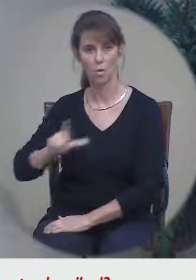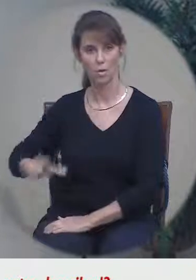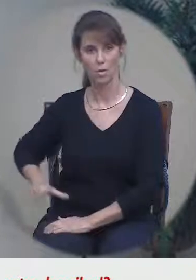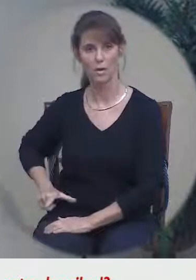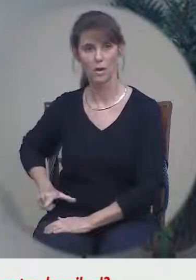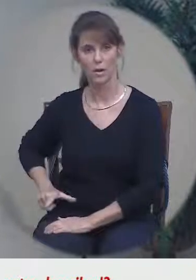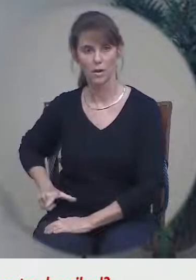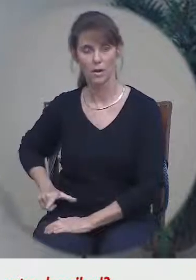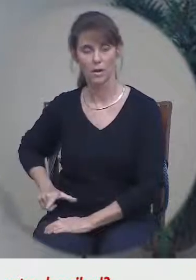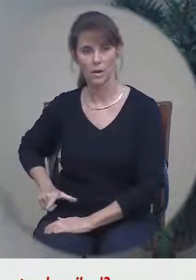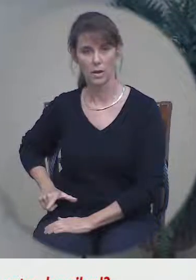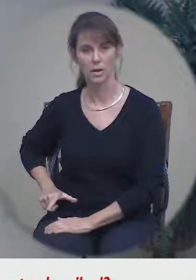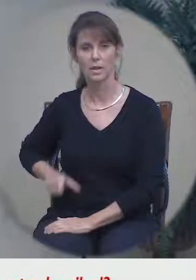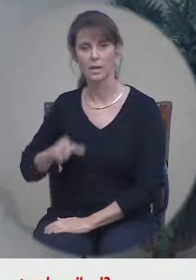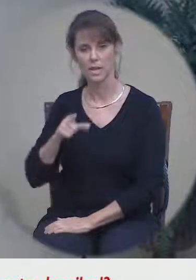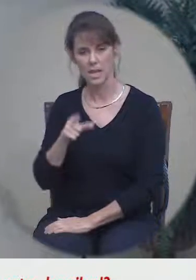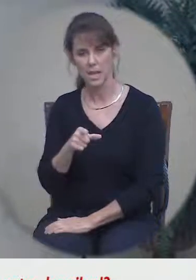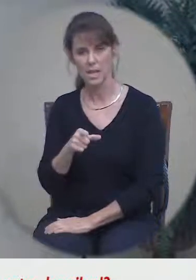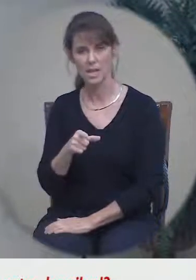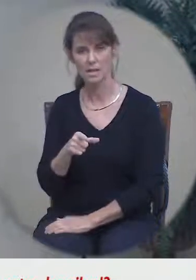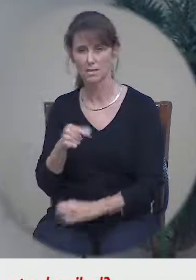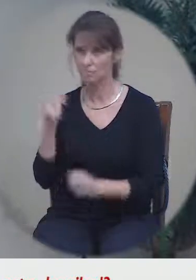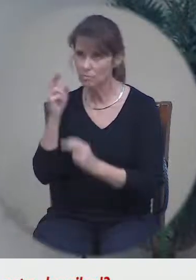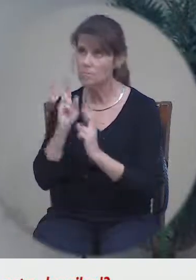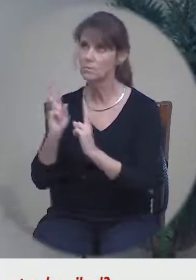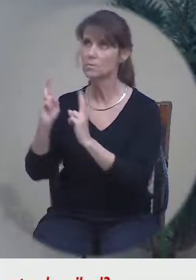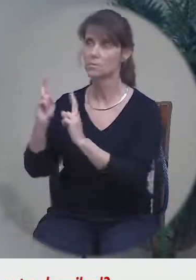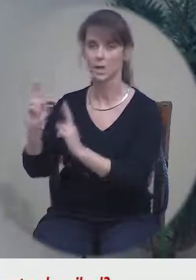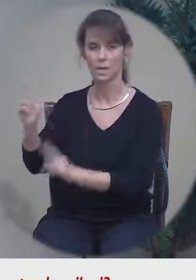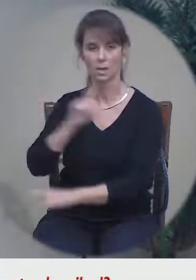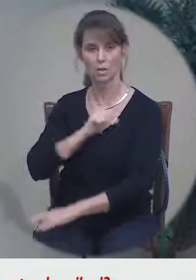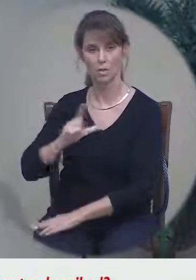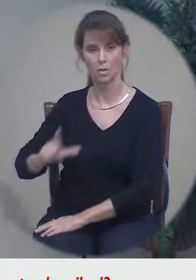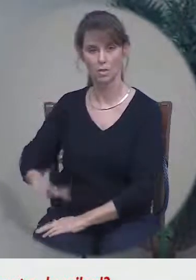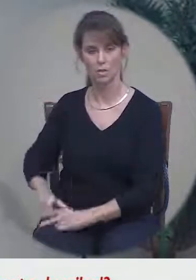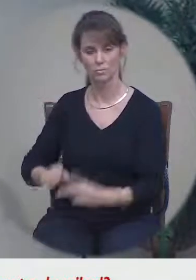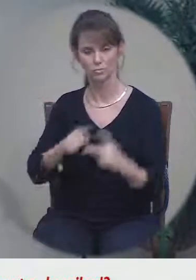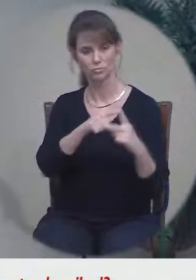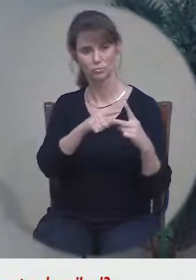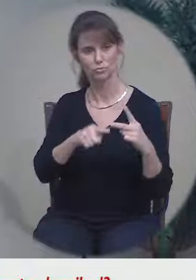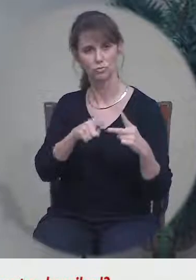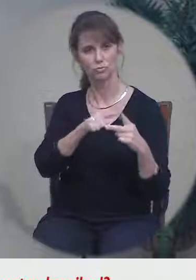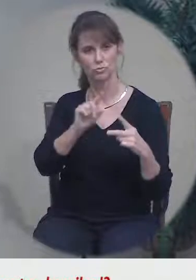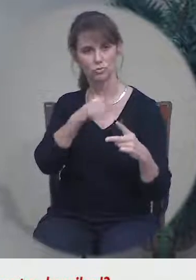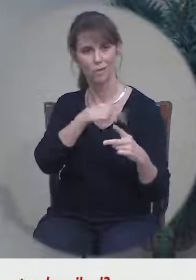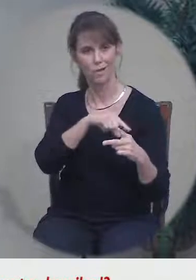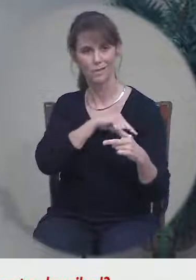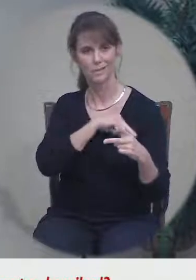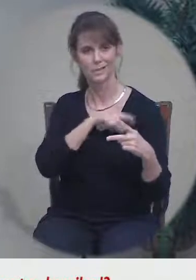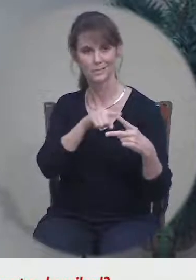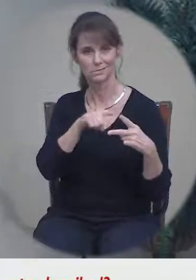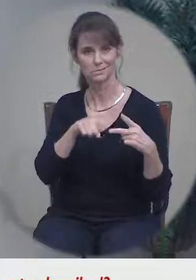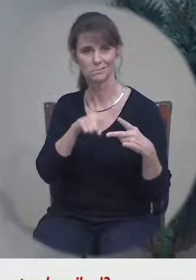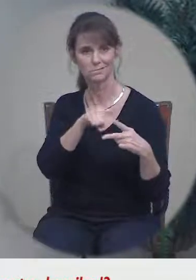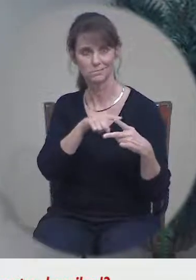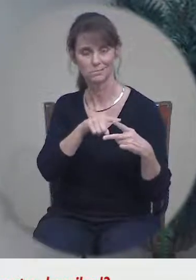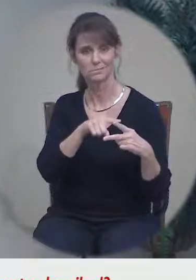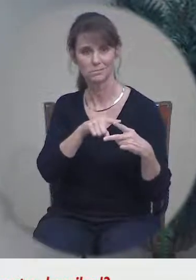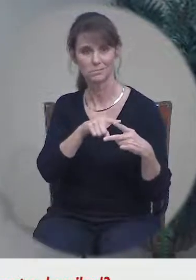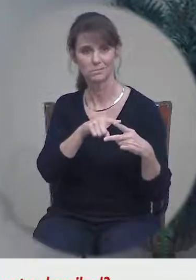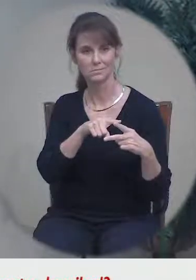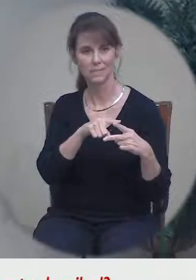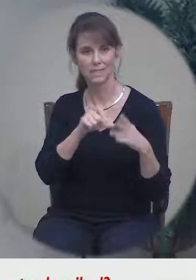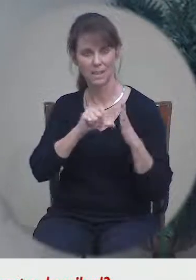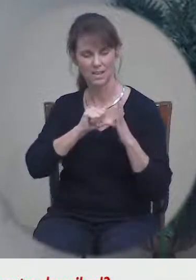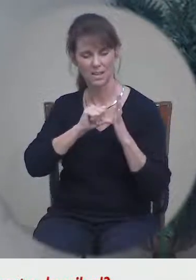a sense about him about fearing the Lord. Those other two qualities, I think, really kind of emphasize what